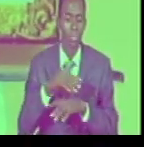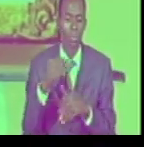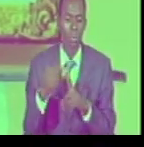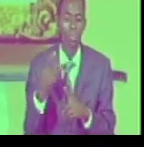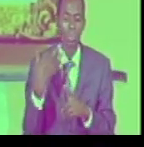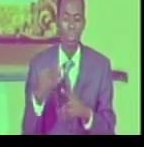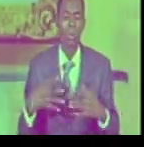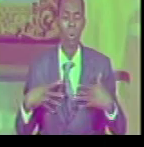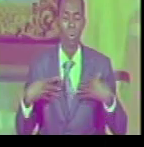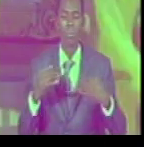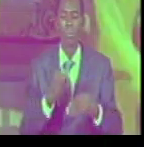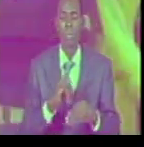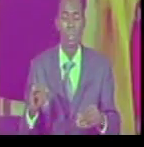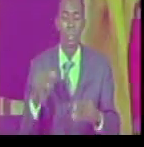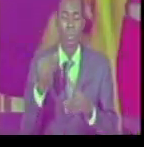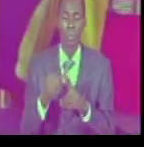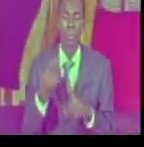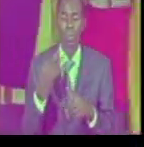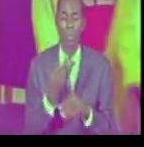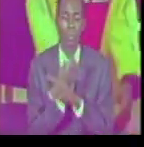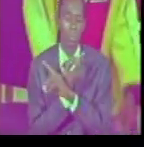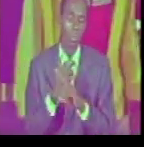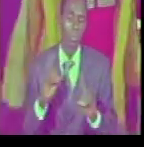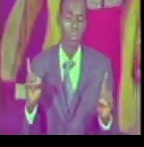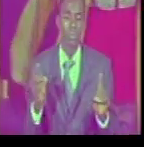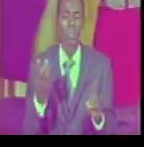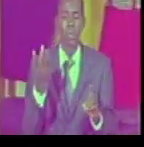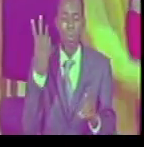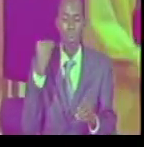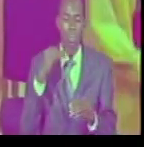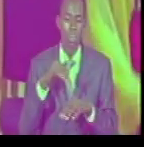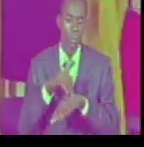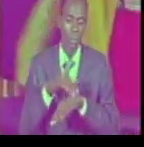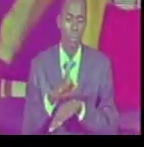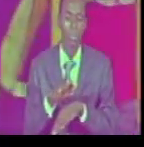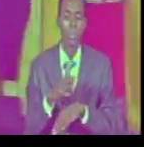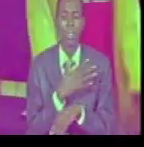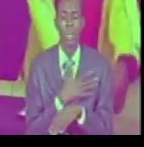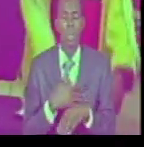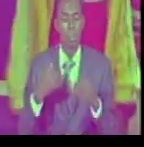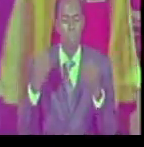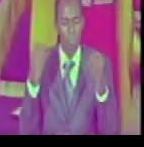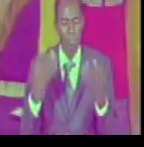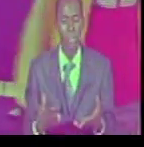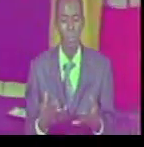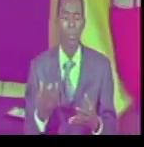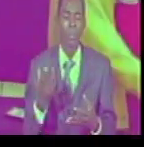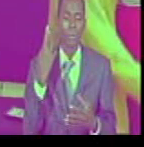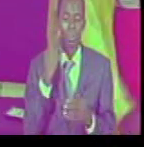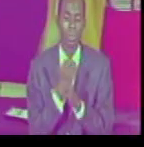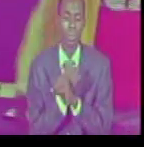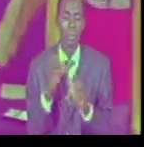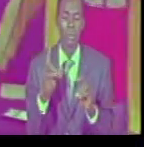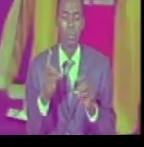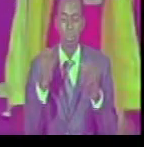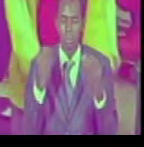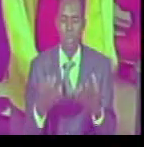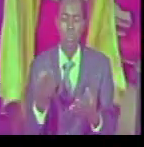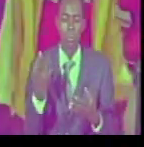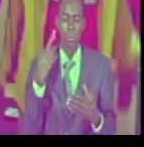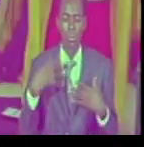salvation, the word of deliverance was sent. And many were saved, many were